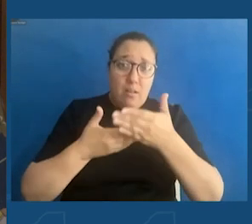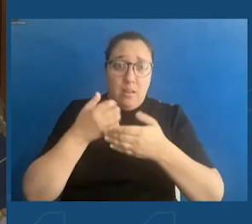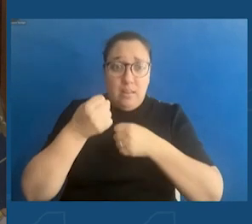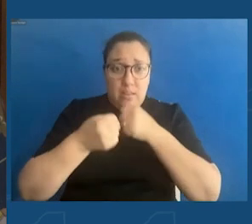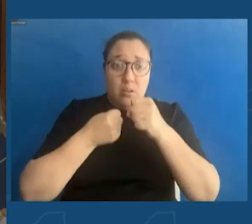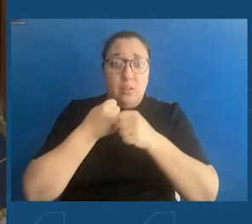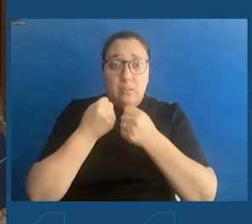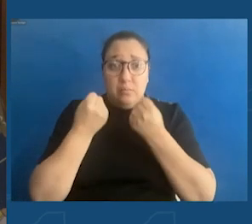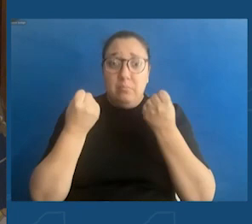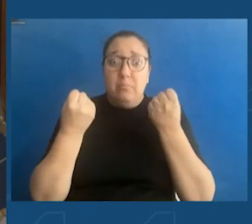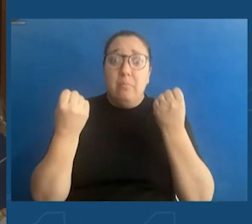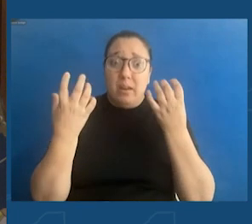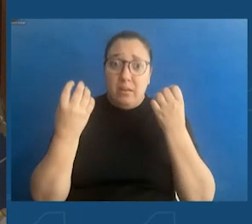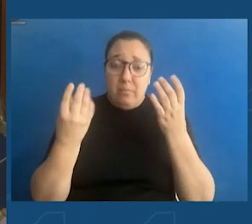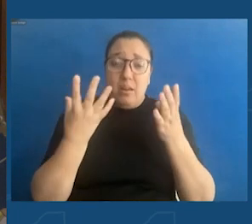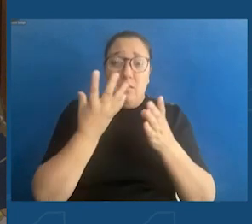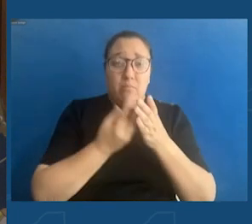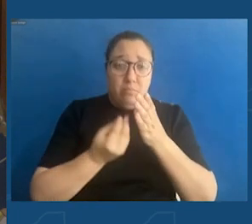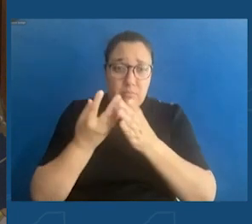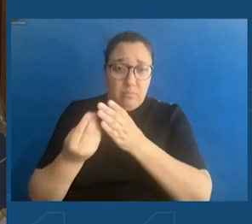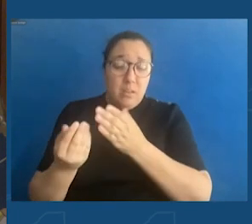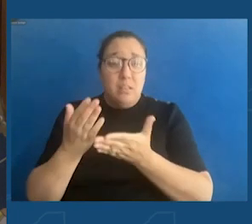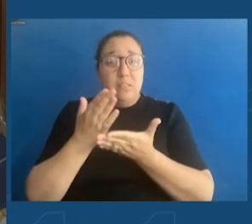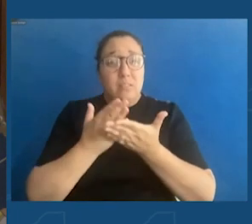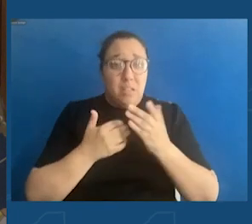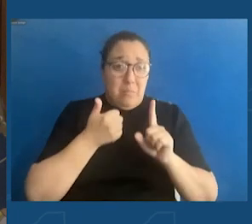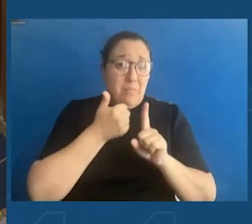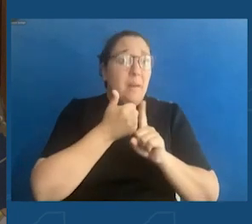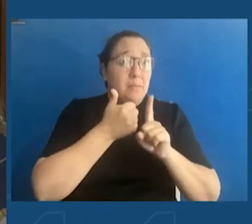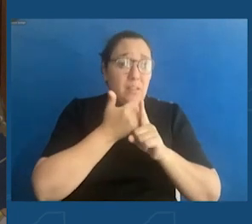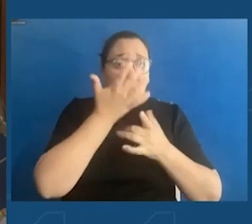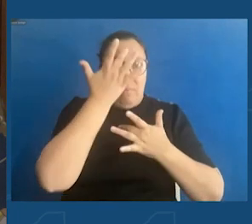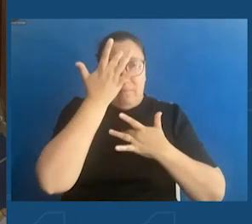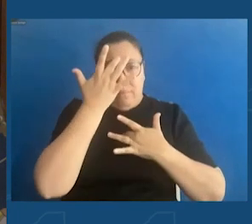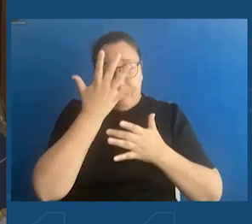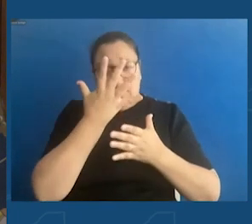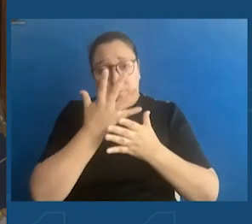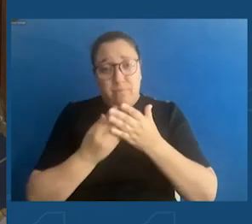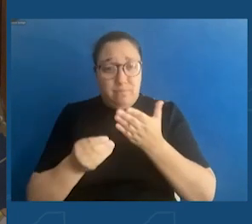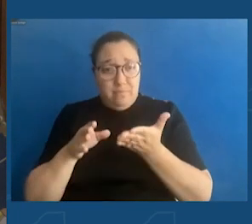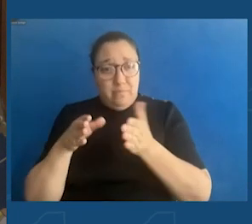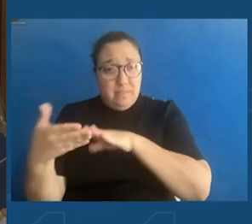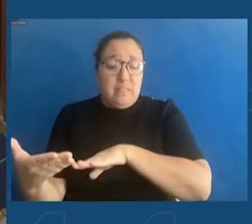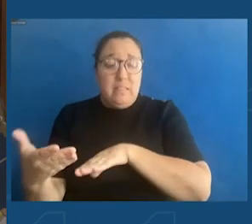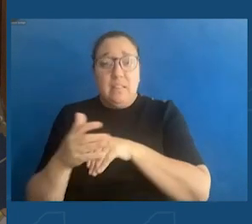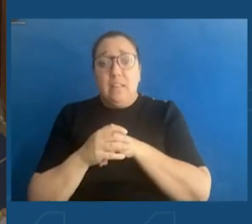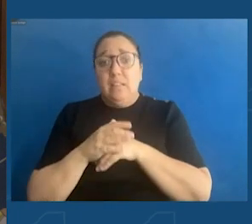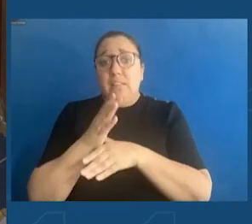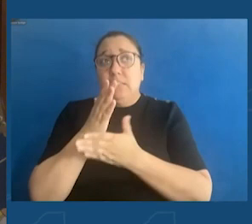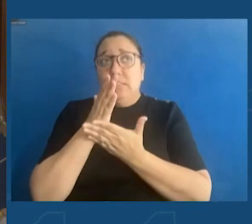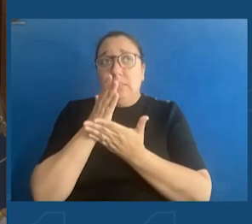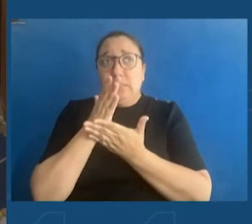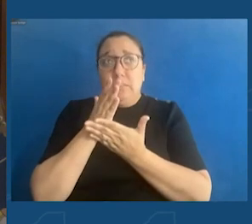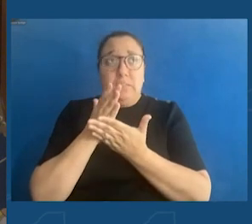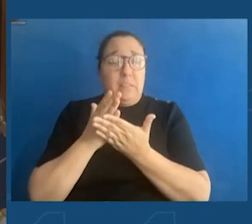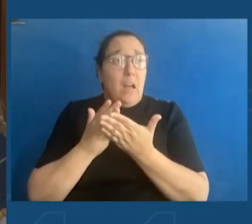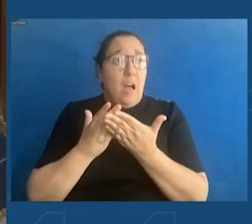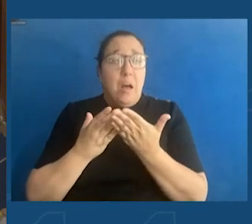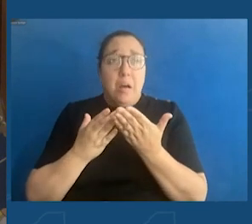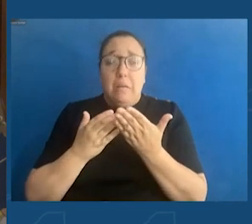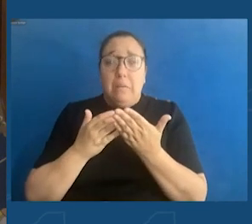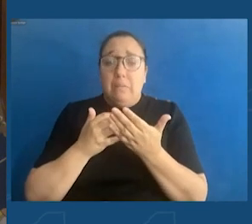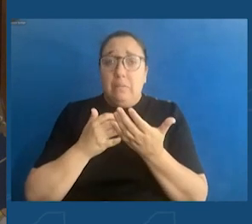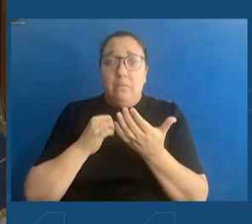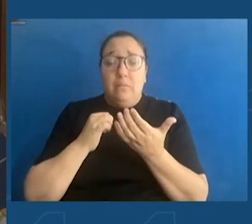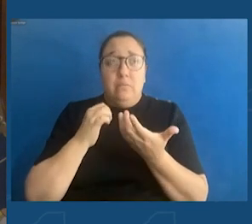workers. Some succumbed to the illness themselves. Some couldn't take the emotional trauma that they felt